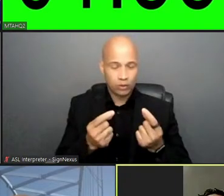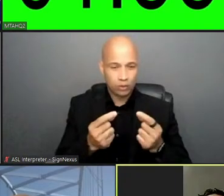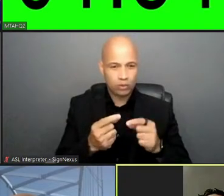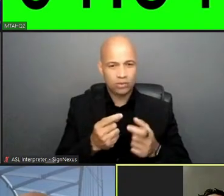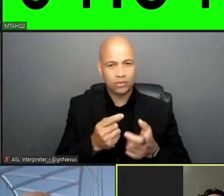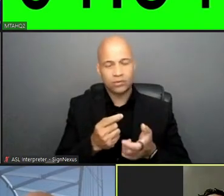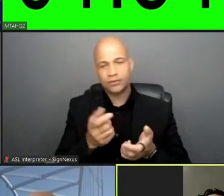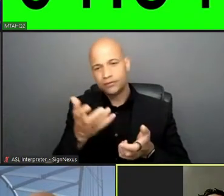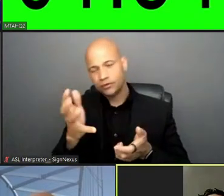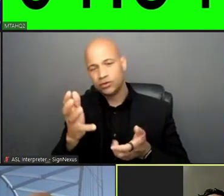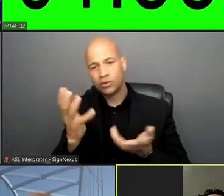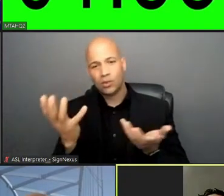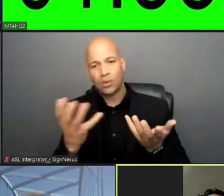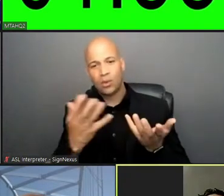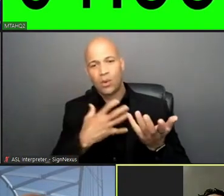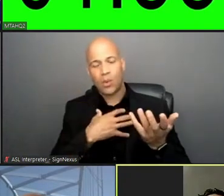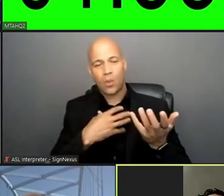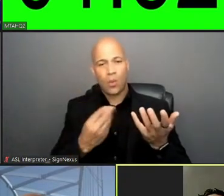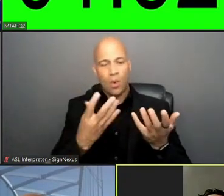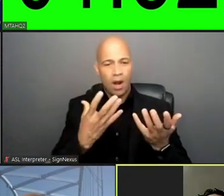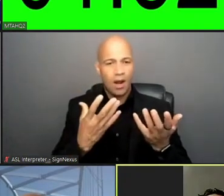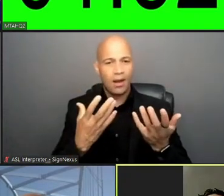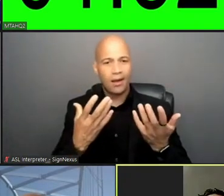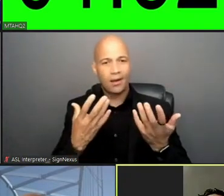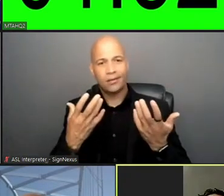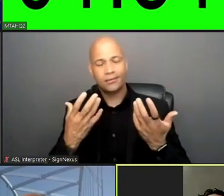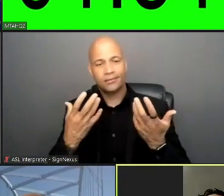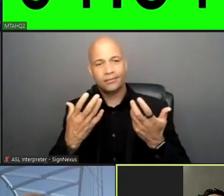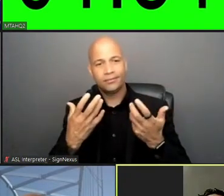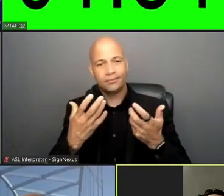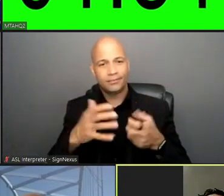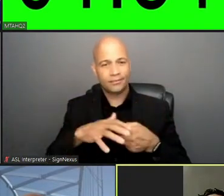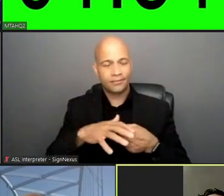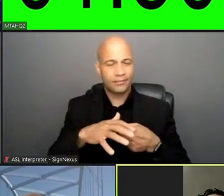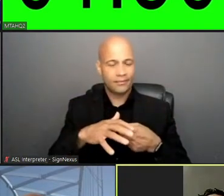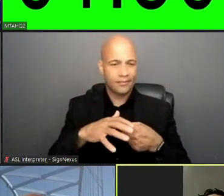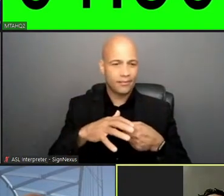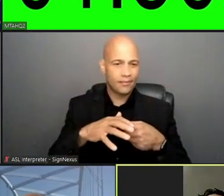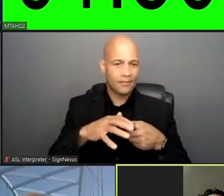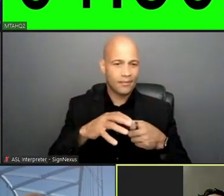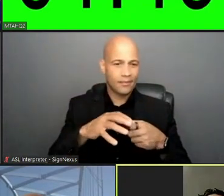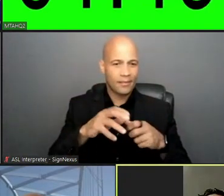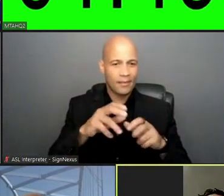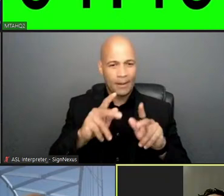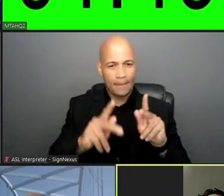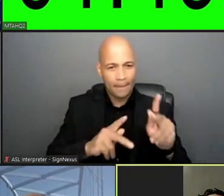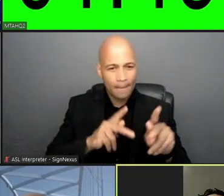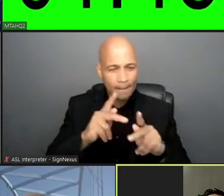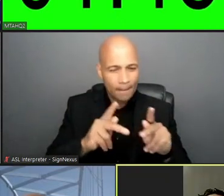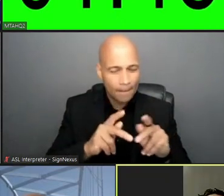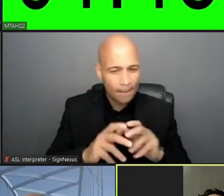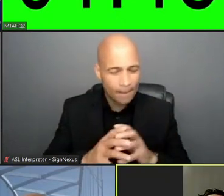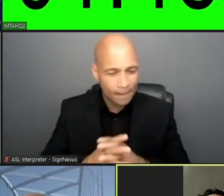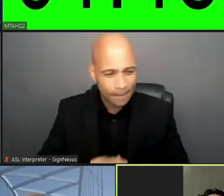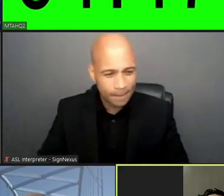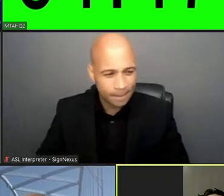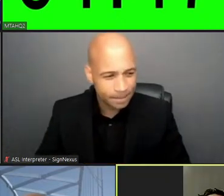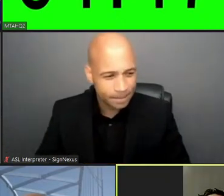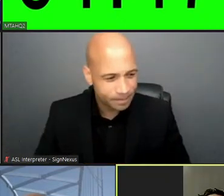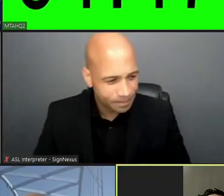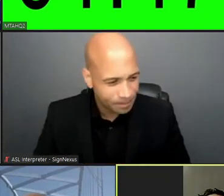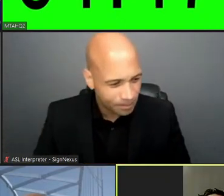to the white rage that is really important public